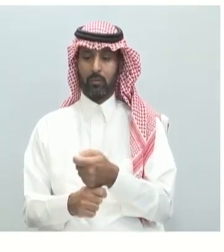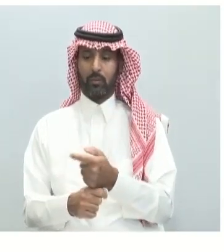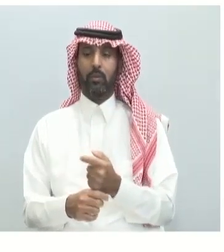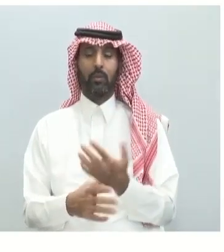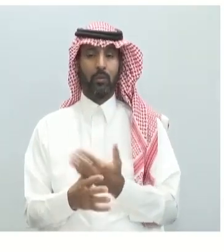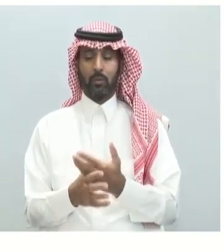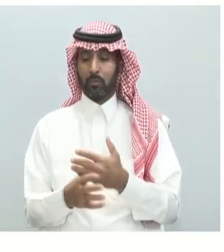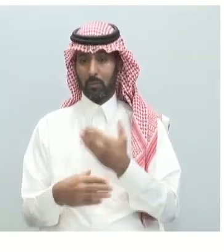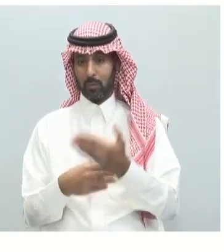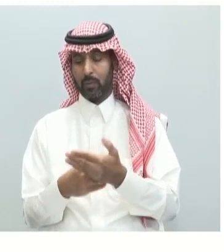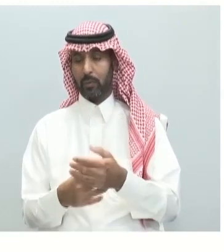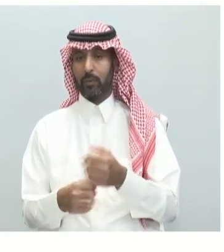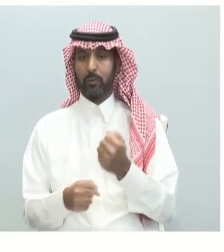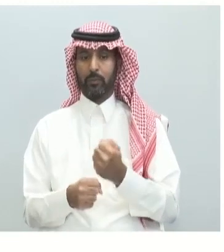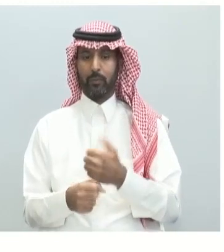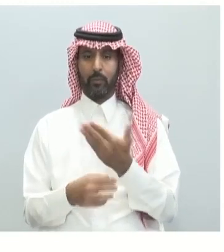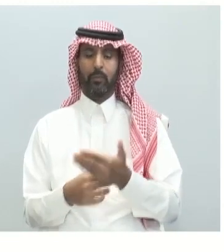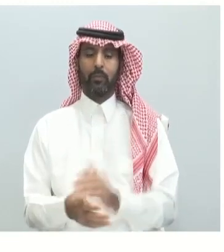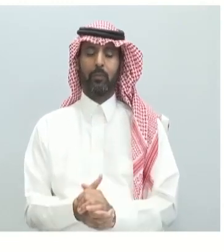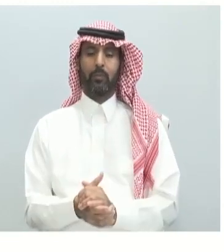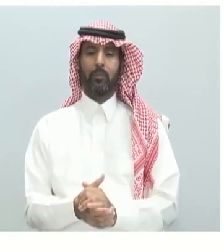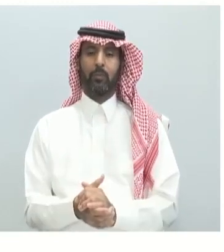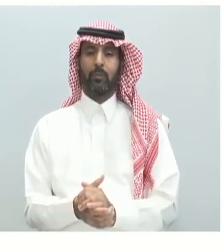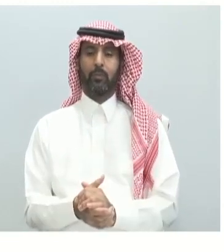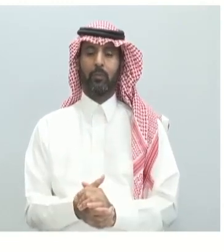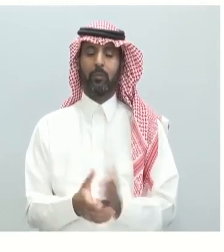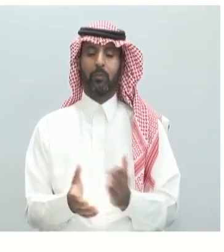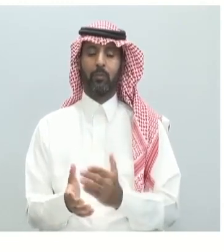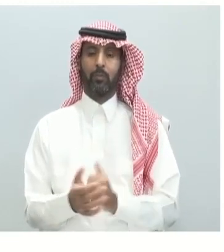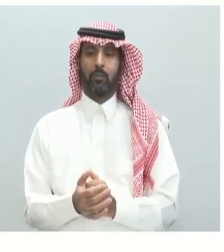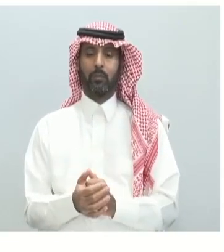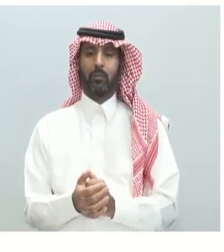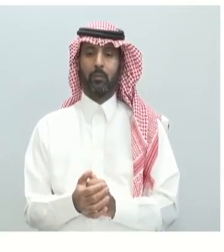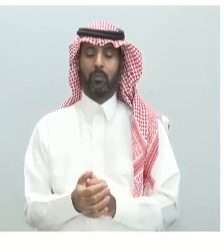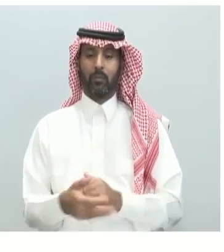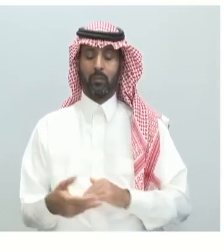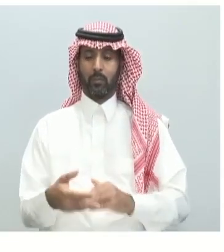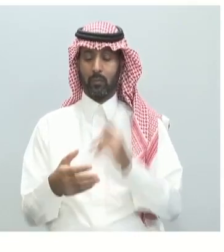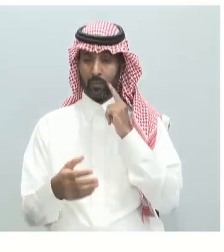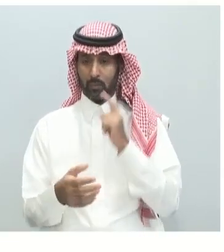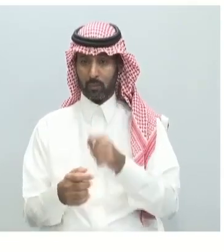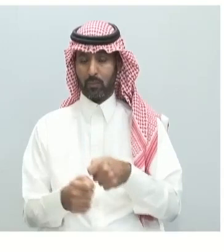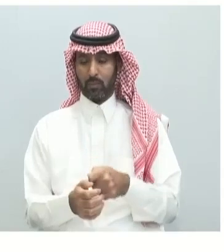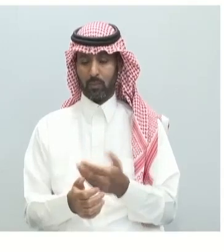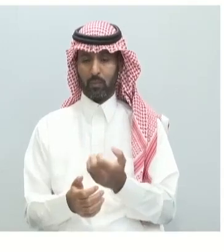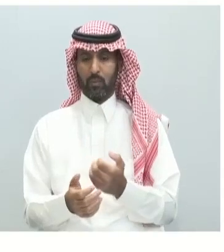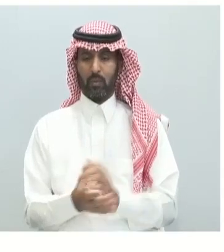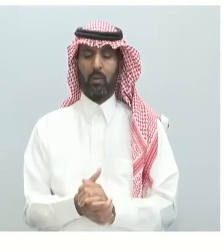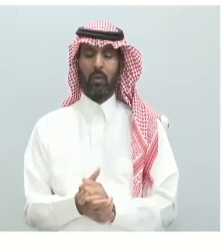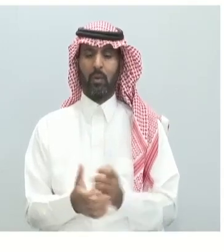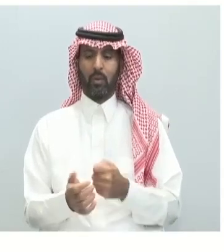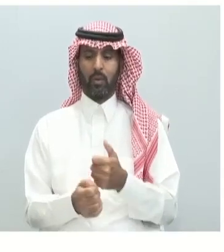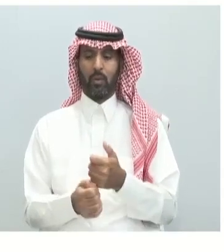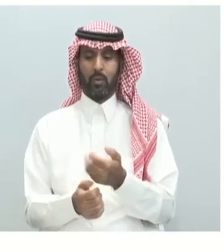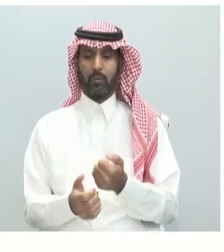The second advantage, they get paid early in the season, which helps with the farm's cash flow. So the